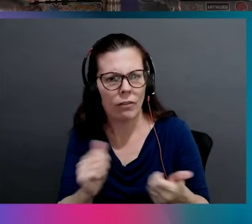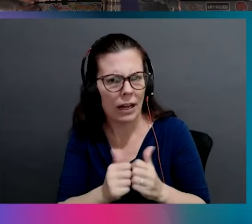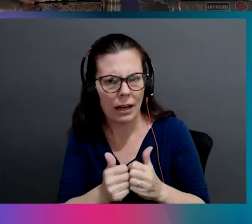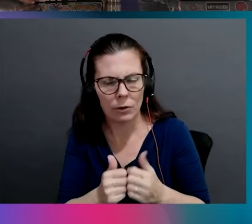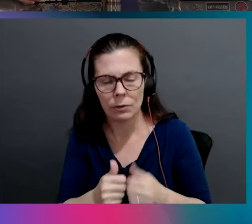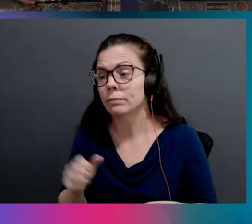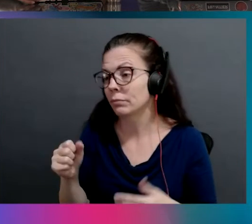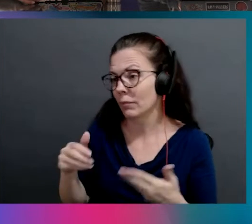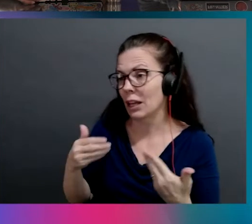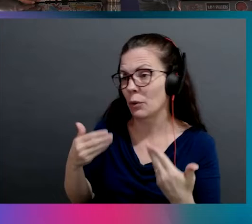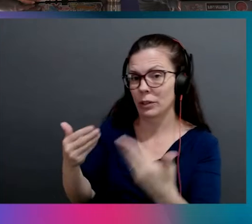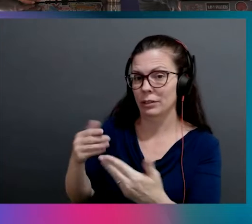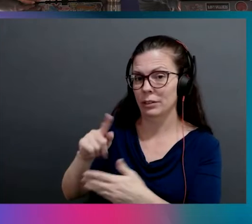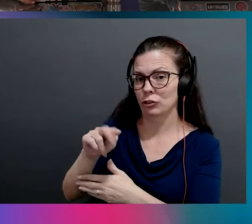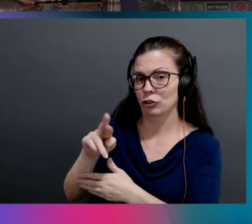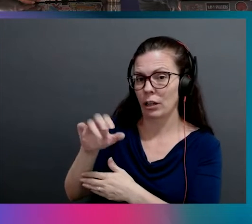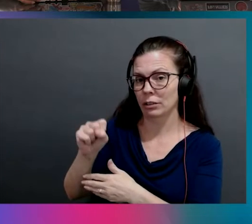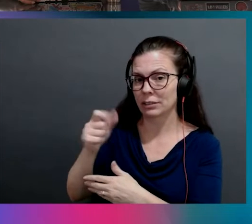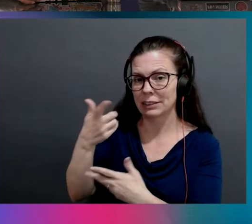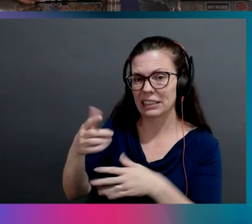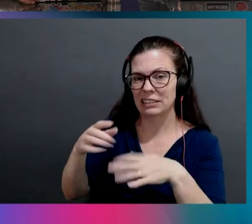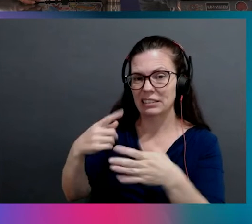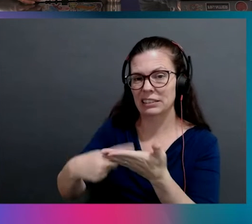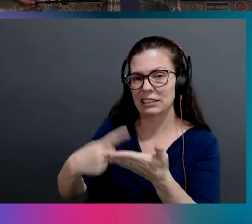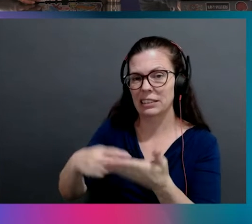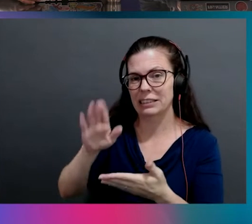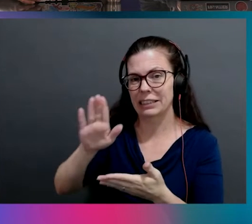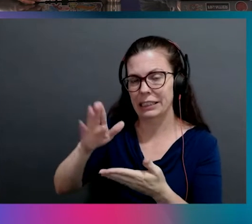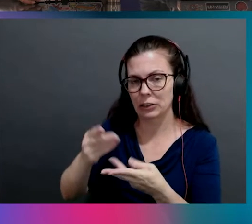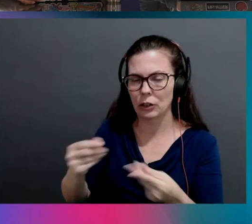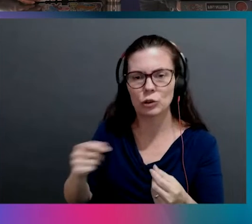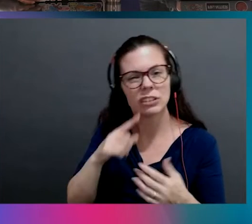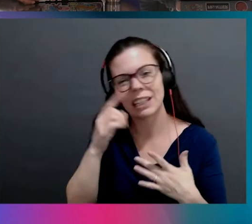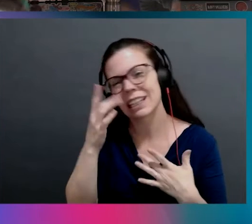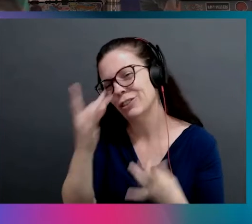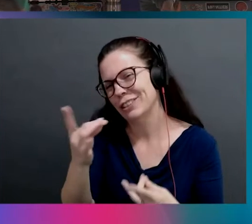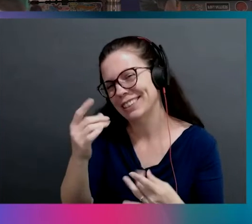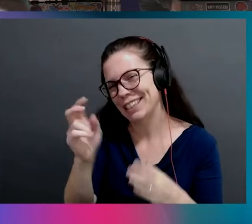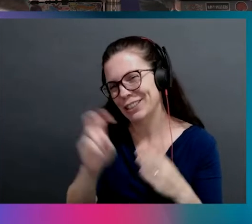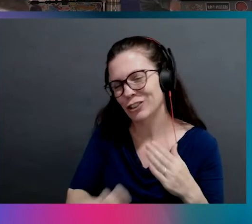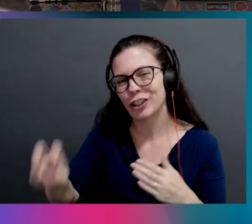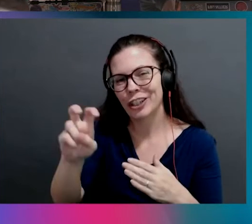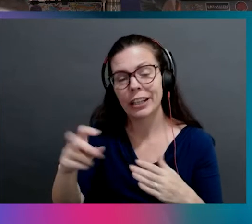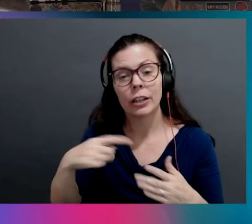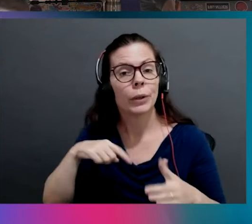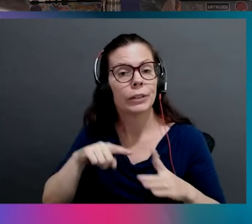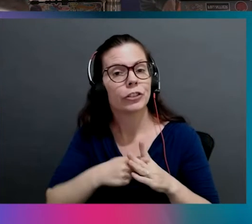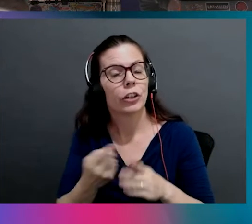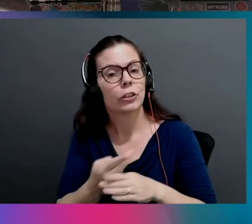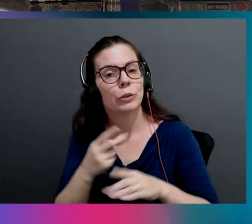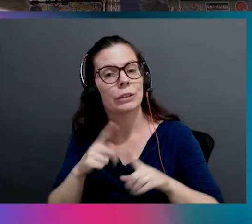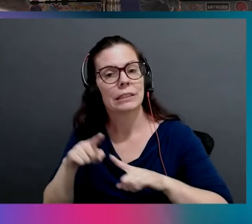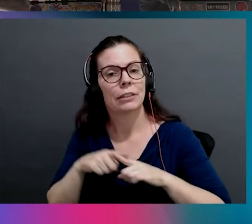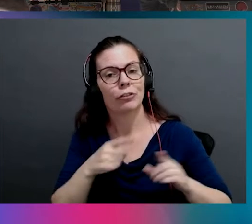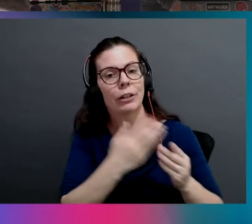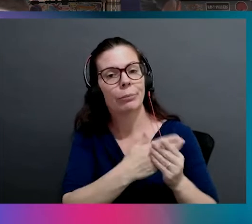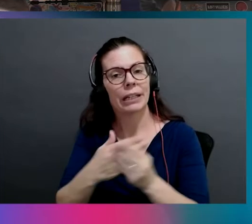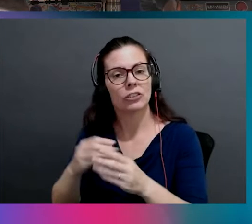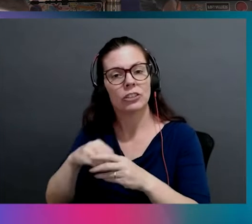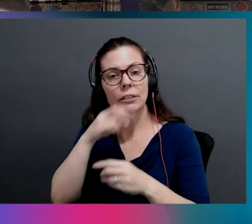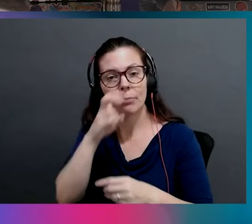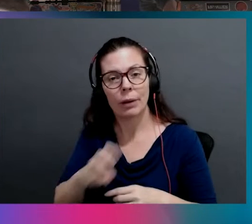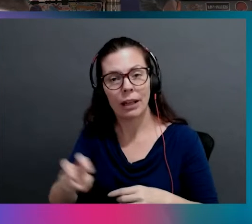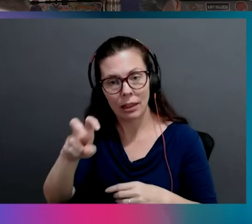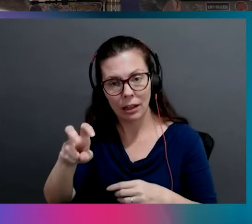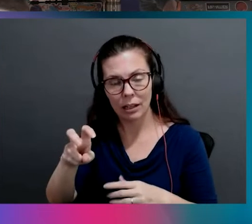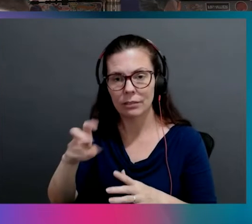Shreyas discuss his solution. It was an interesting journey. We started using different packages in Python, and we finally came